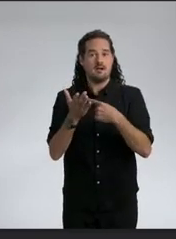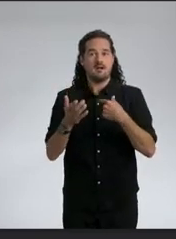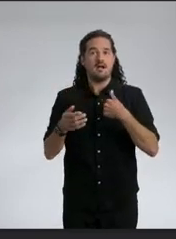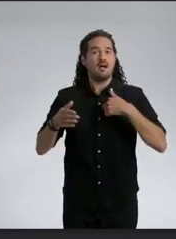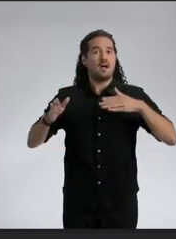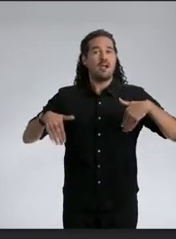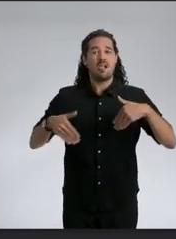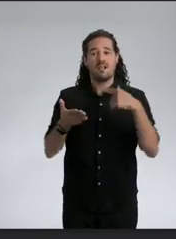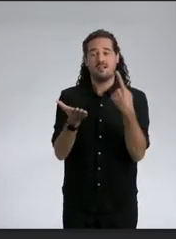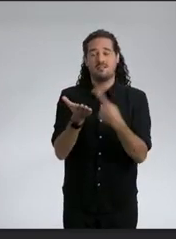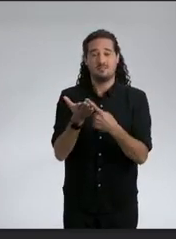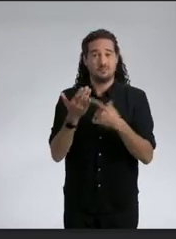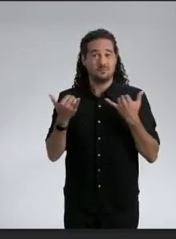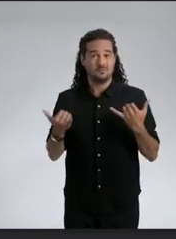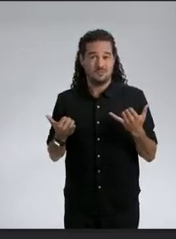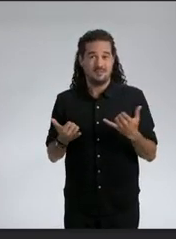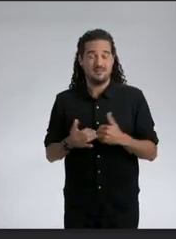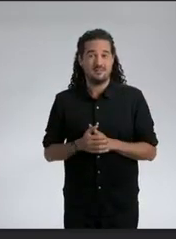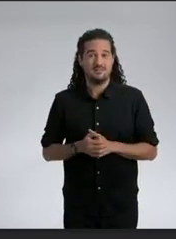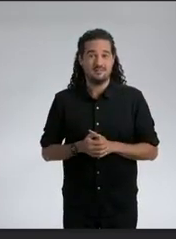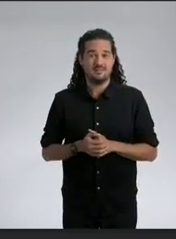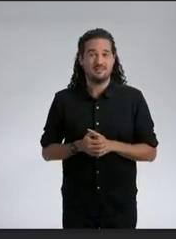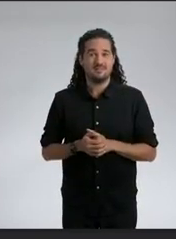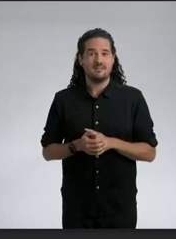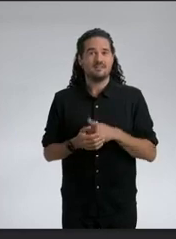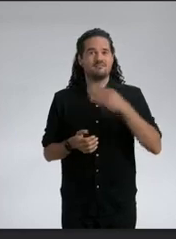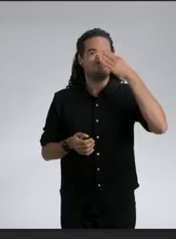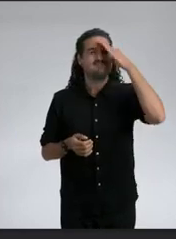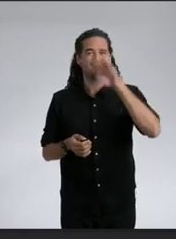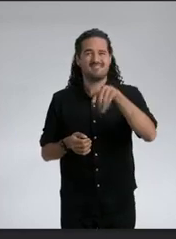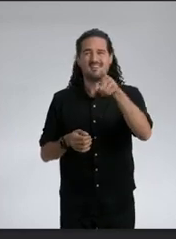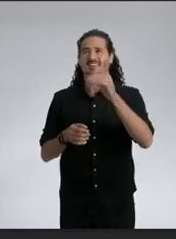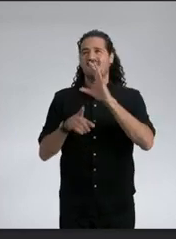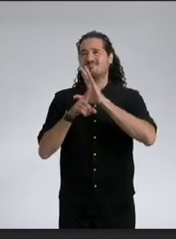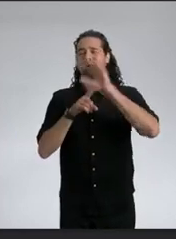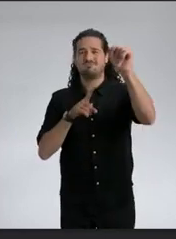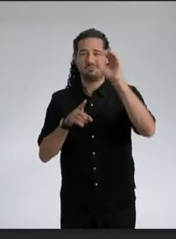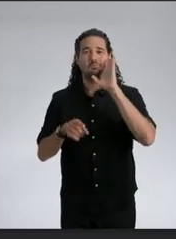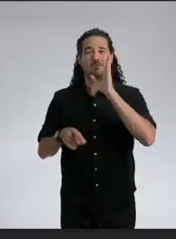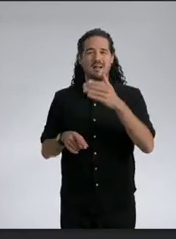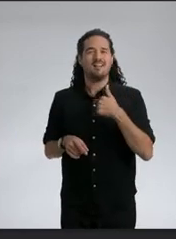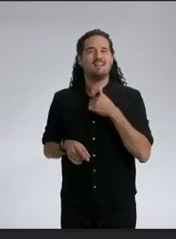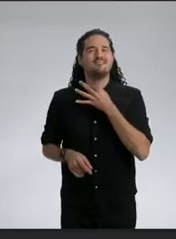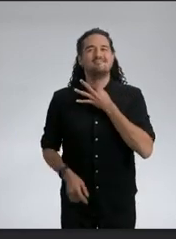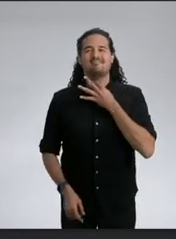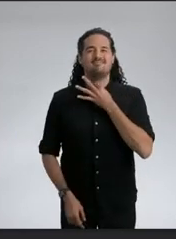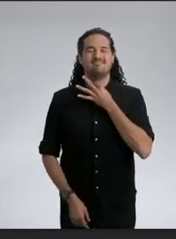touch on. We know you're going to build something awesome, and we can't wait to see it.